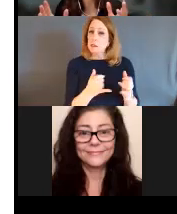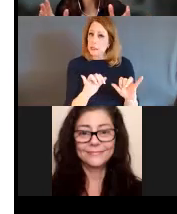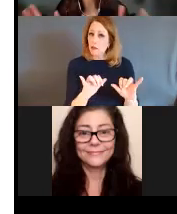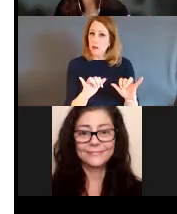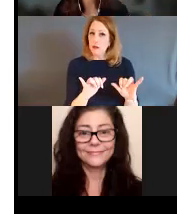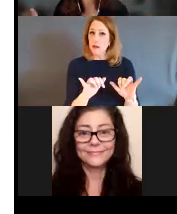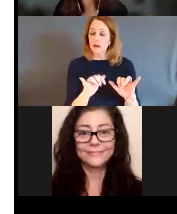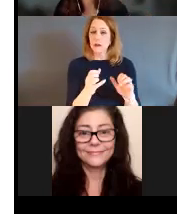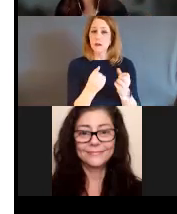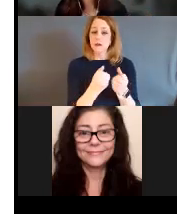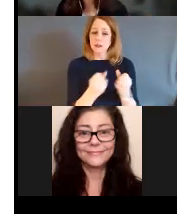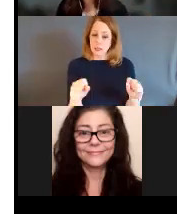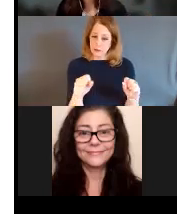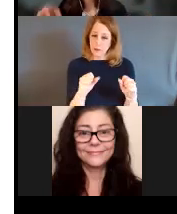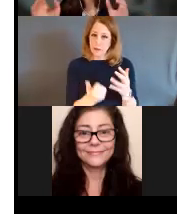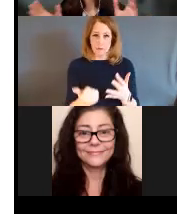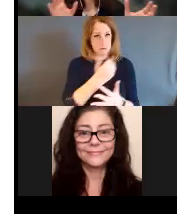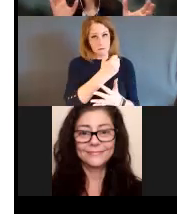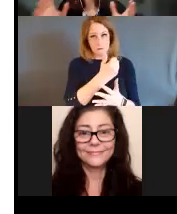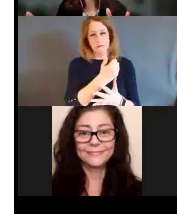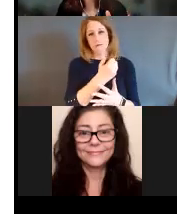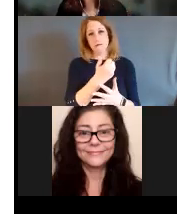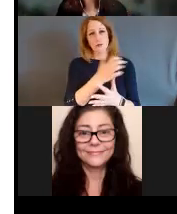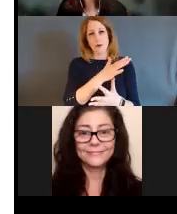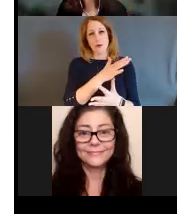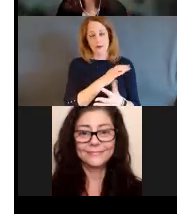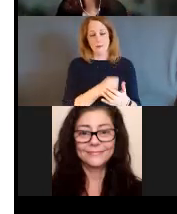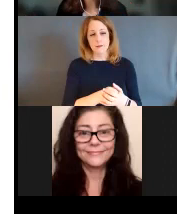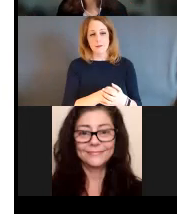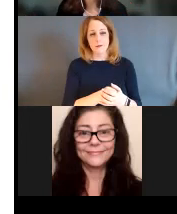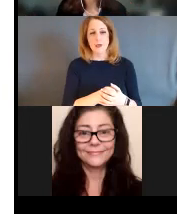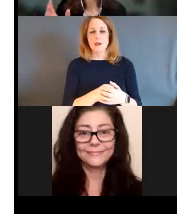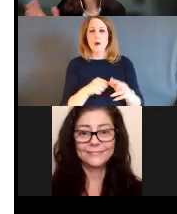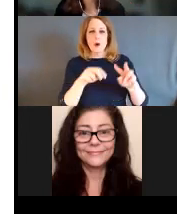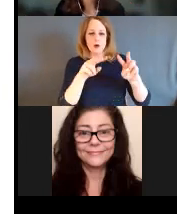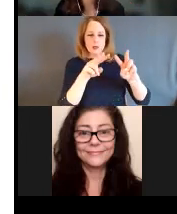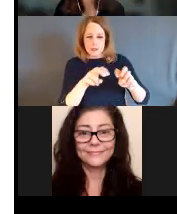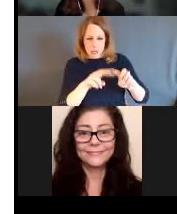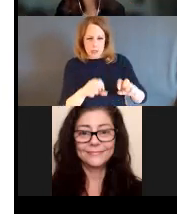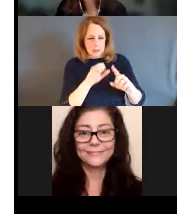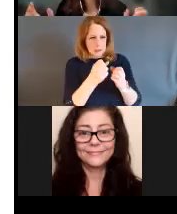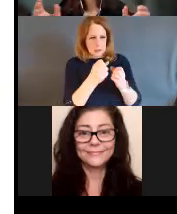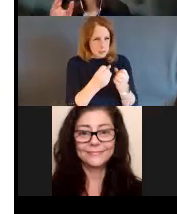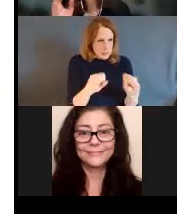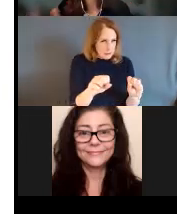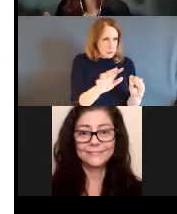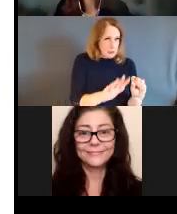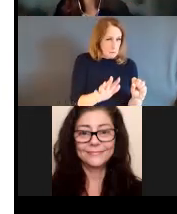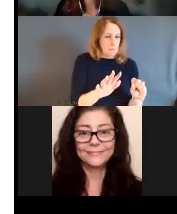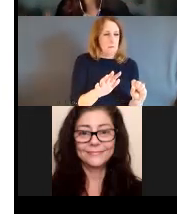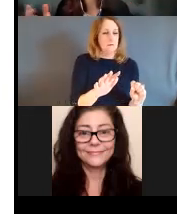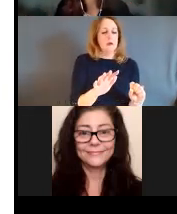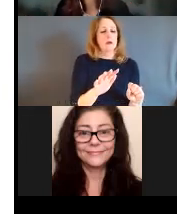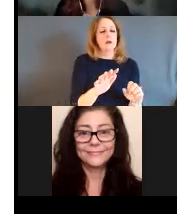safety is of the utmost importance. So assessing the safety of the situation, assessing what's going on, and